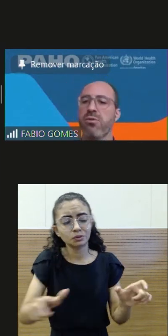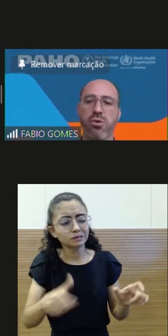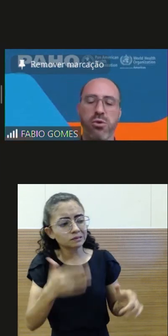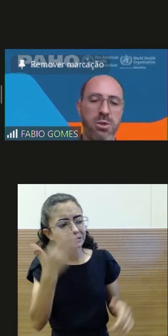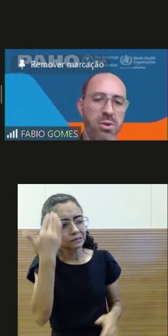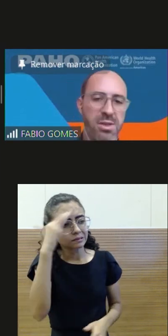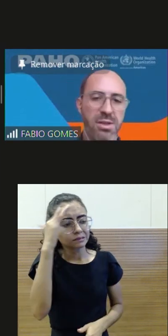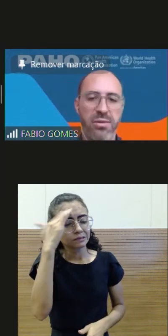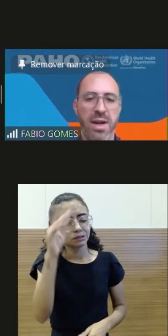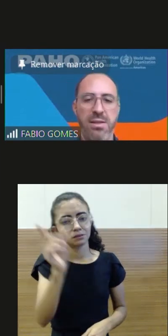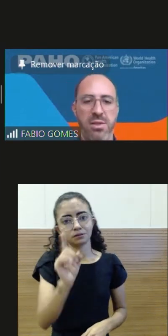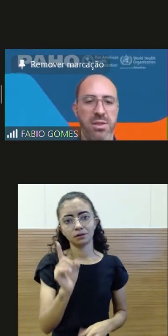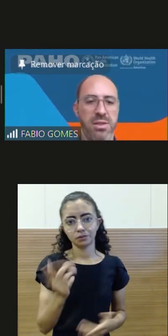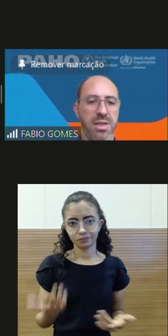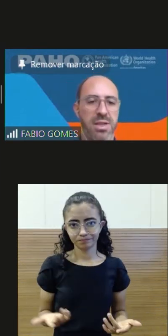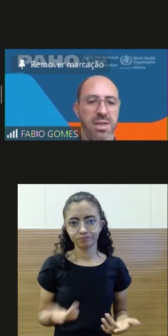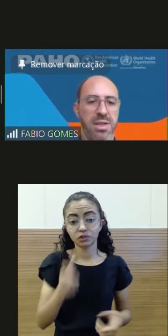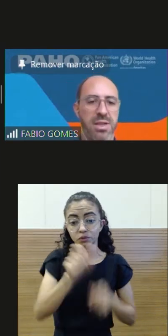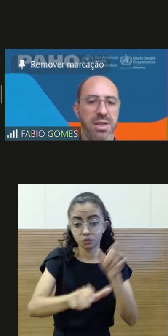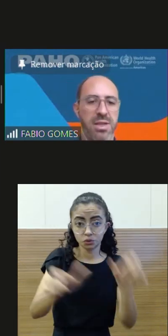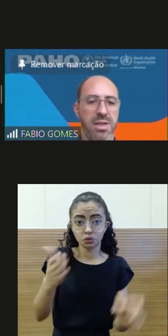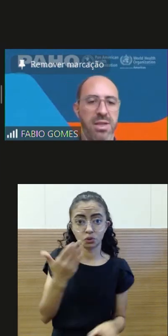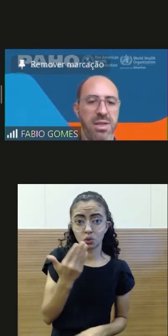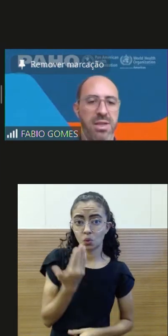a greater employment,